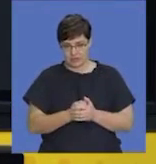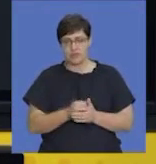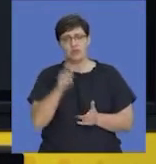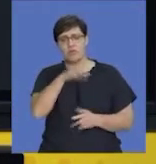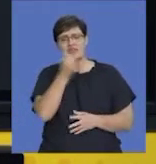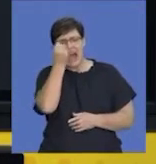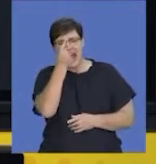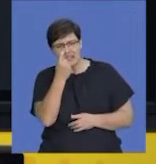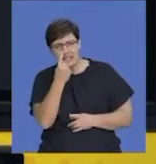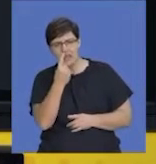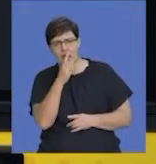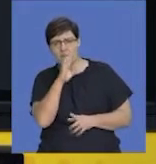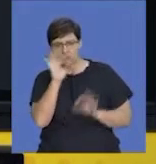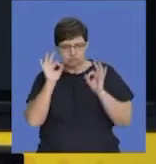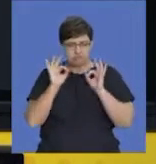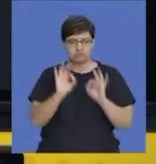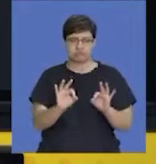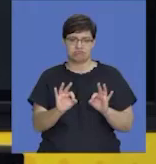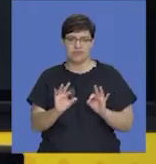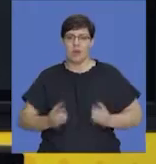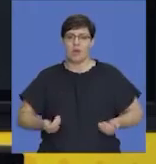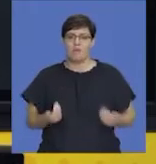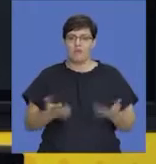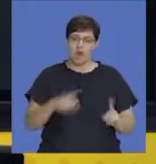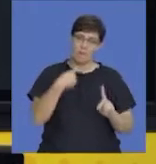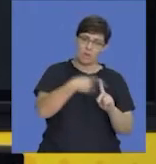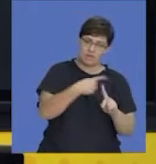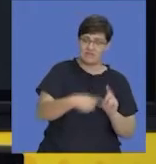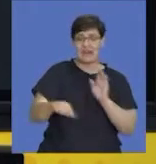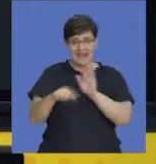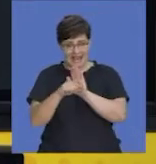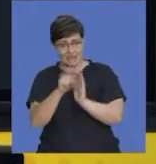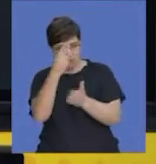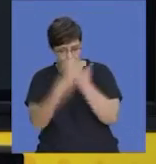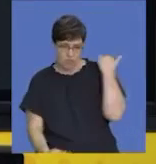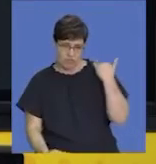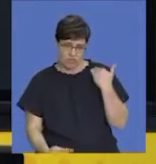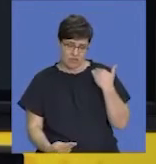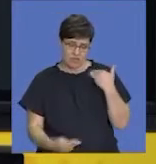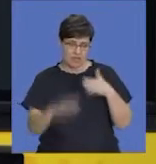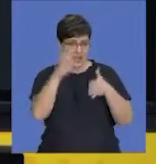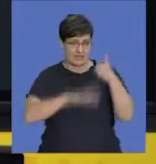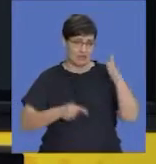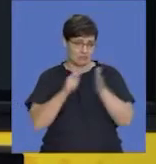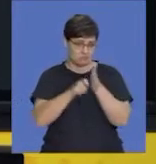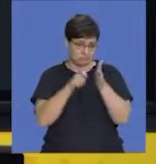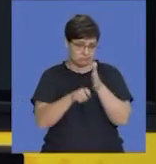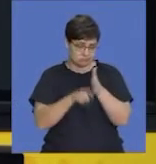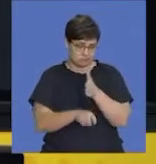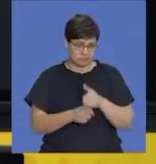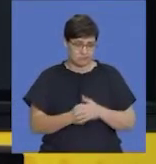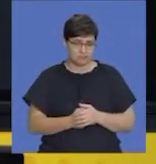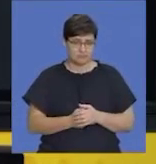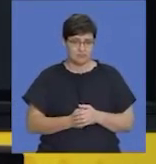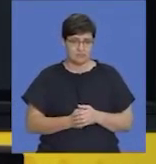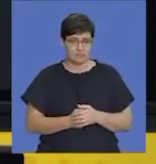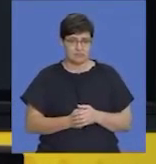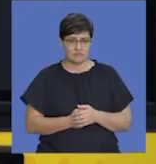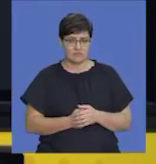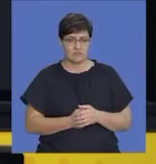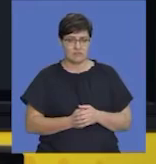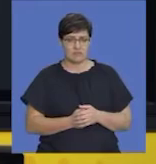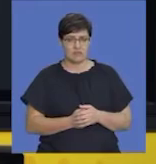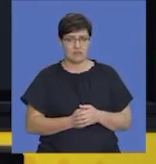very tactfully provide the pros and the cons for the essay, or the for and against, and